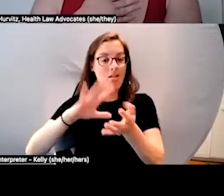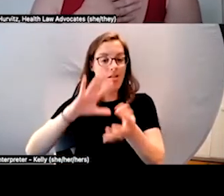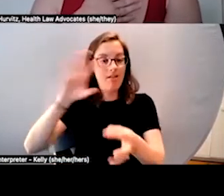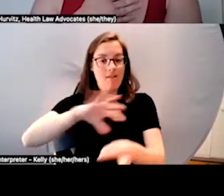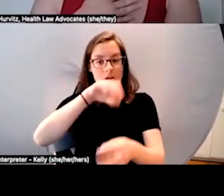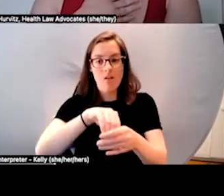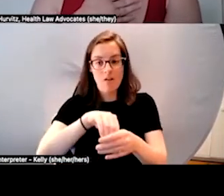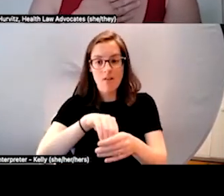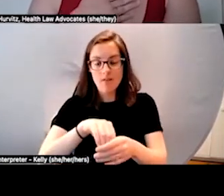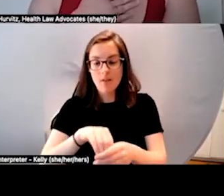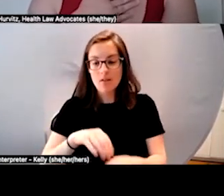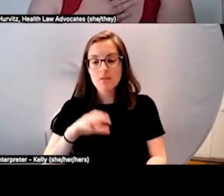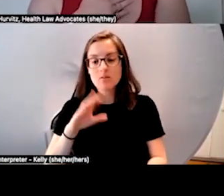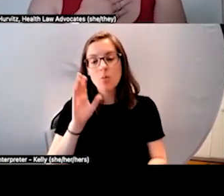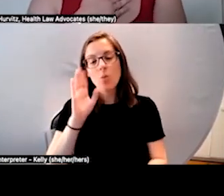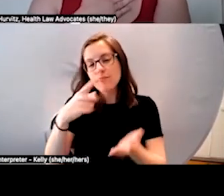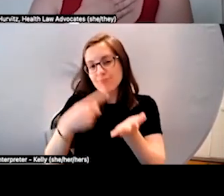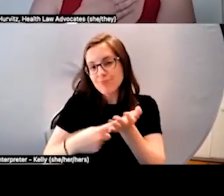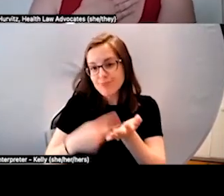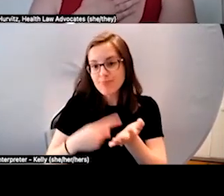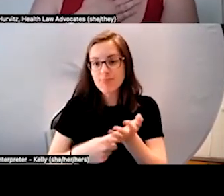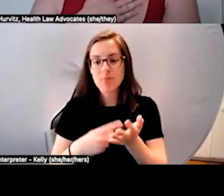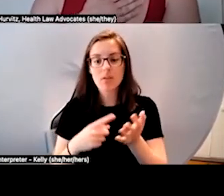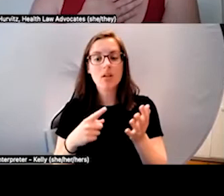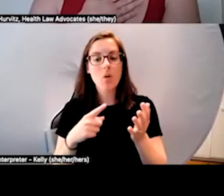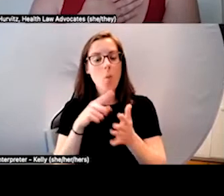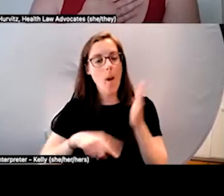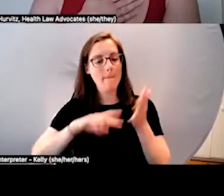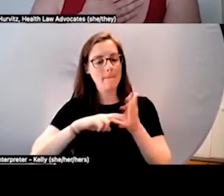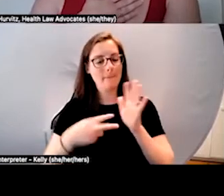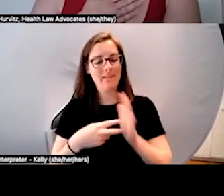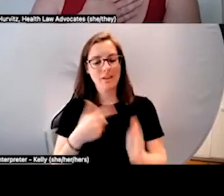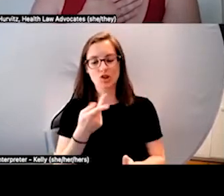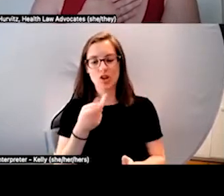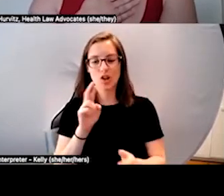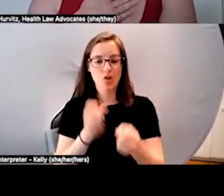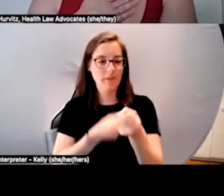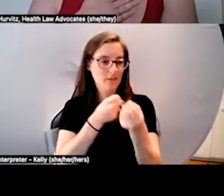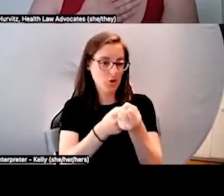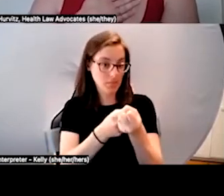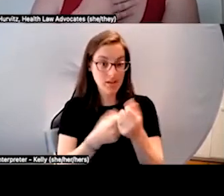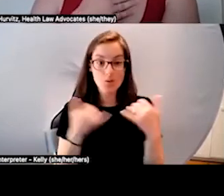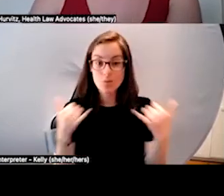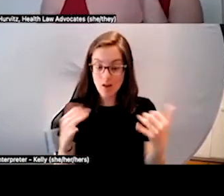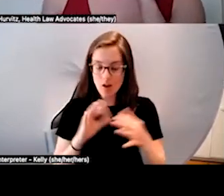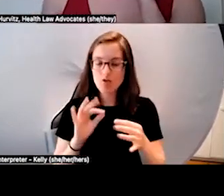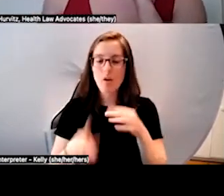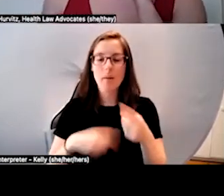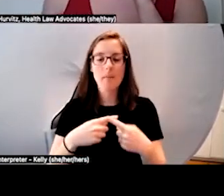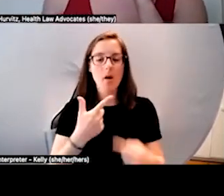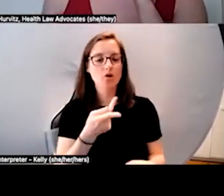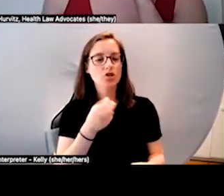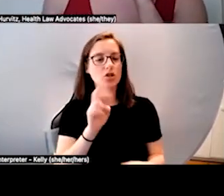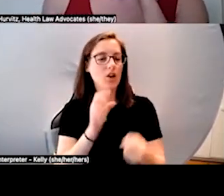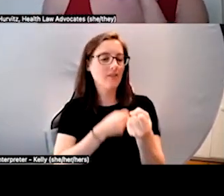we'll talk about, there are a lot of different things that can be gender affirming. Today we're talking about gender affirming care, and this is the touch